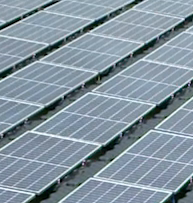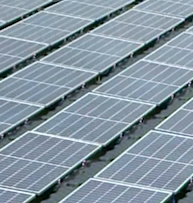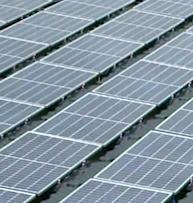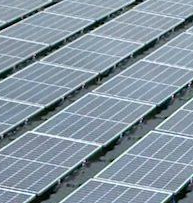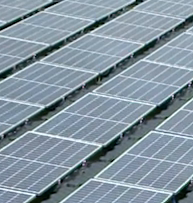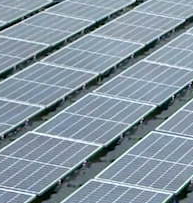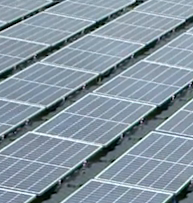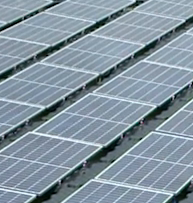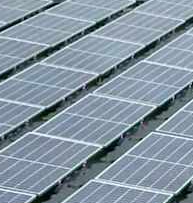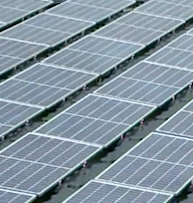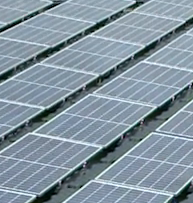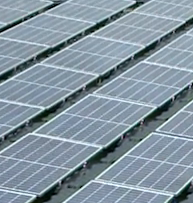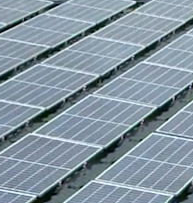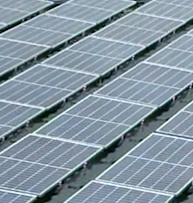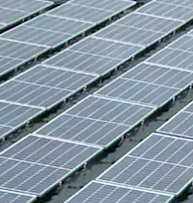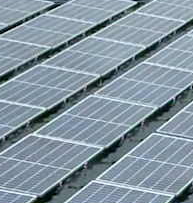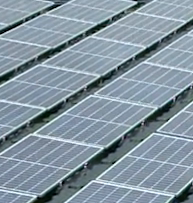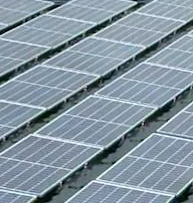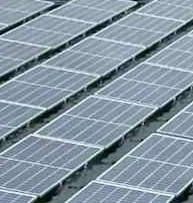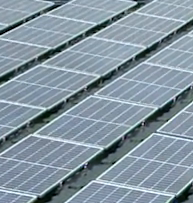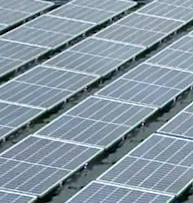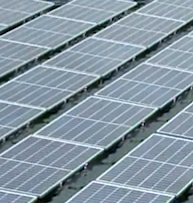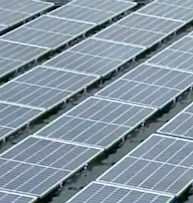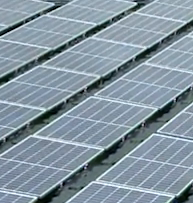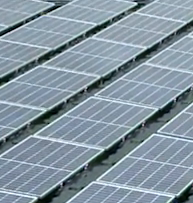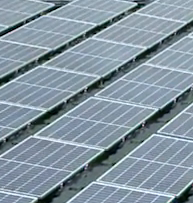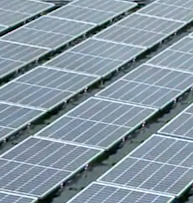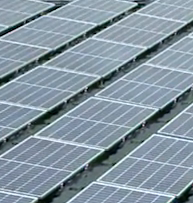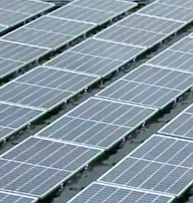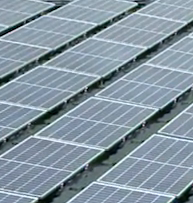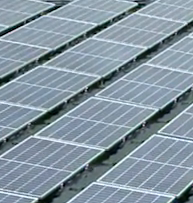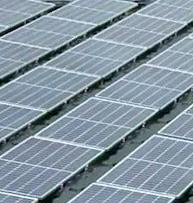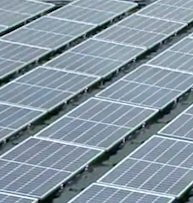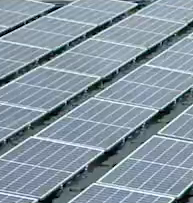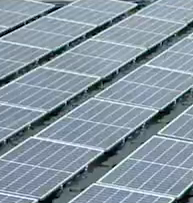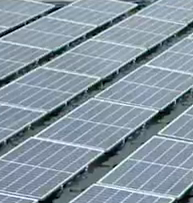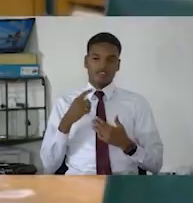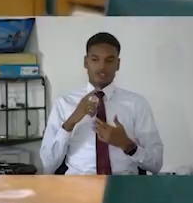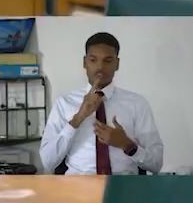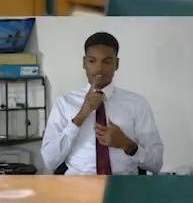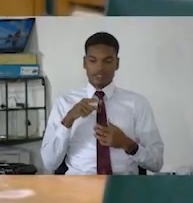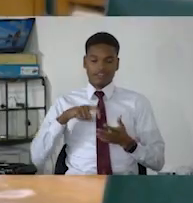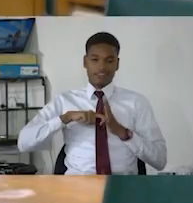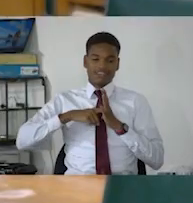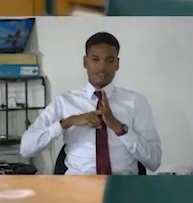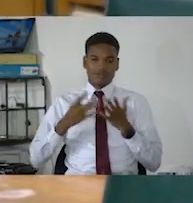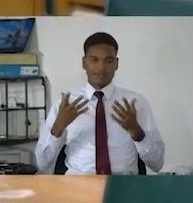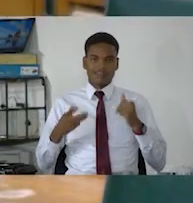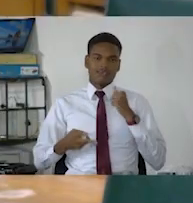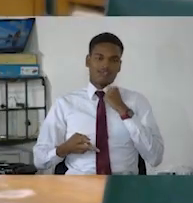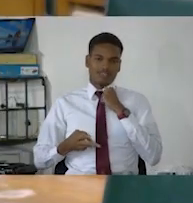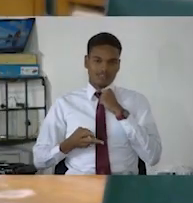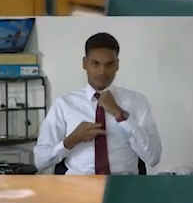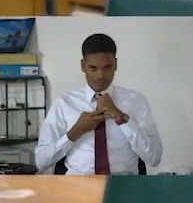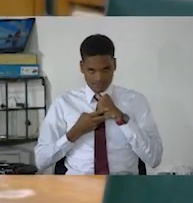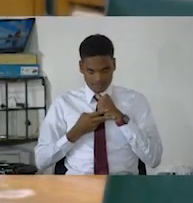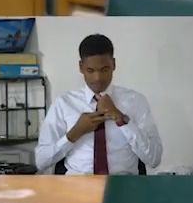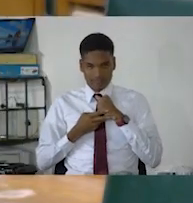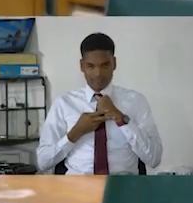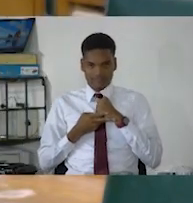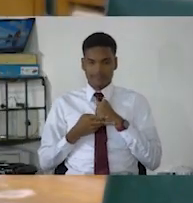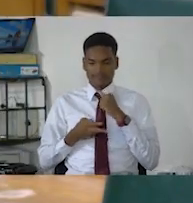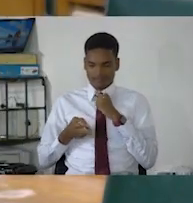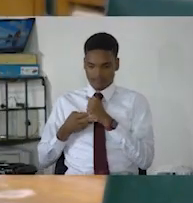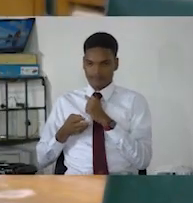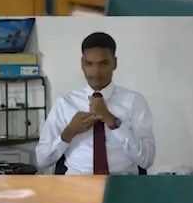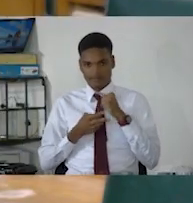consumption at the Mona treatment plant for July 2022 compared to May's outturn. The NWC will utilize